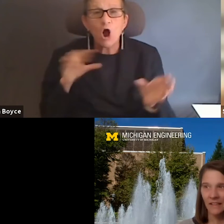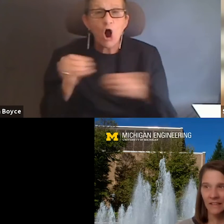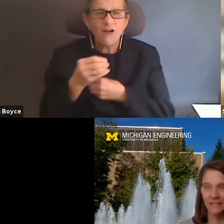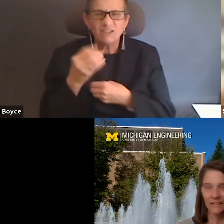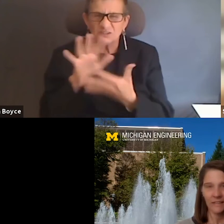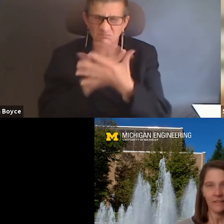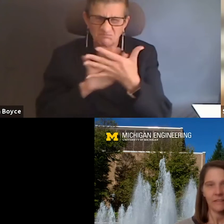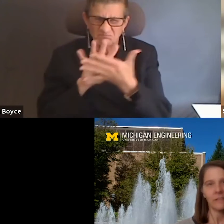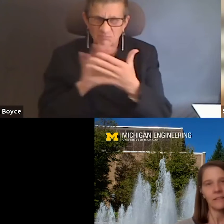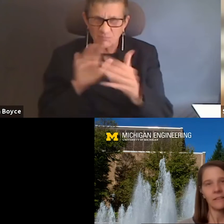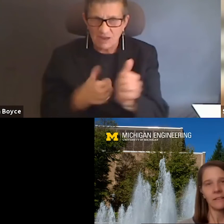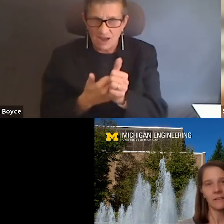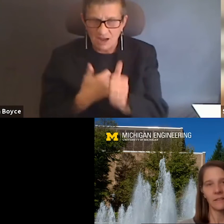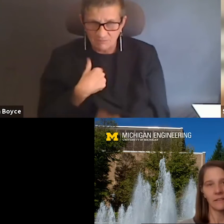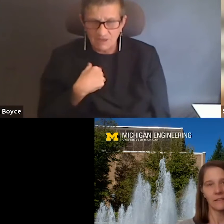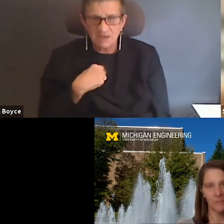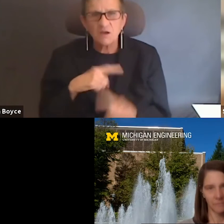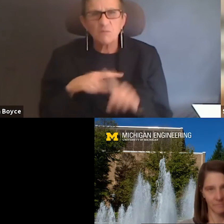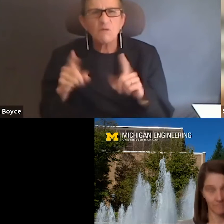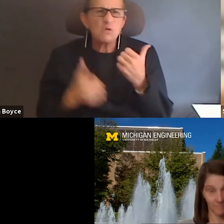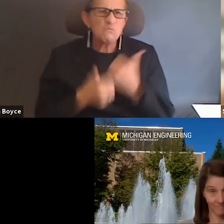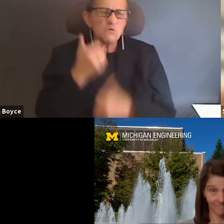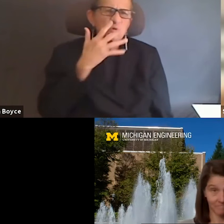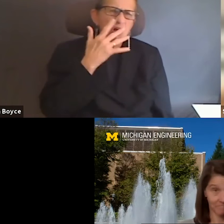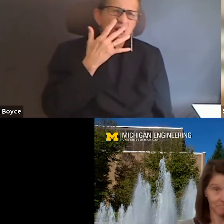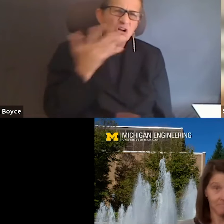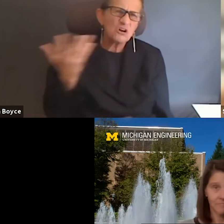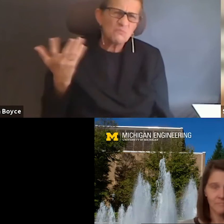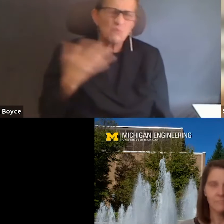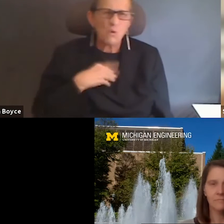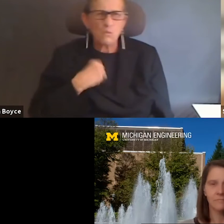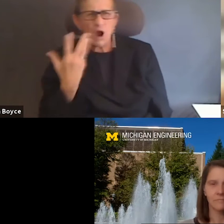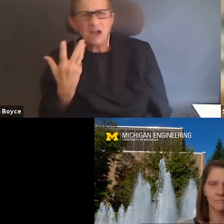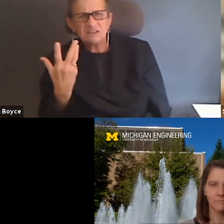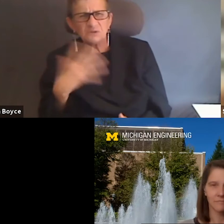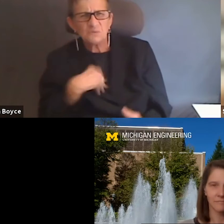behind me, but the predominant colors are white